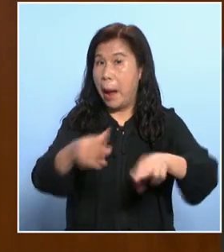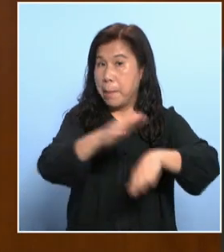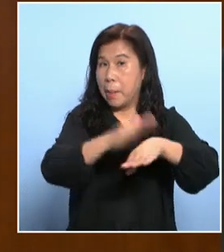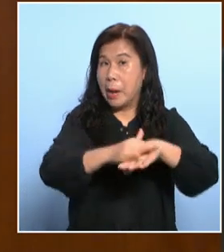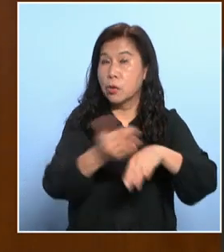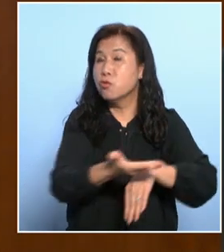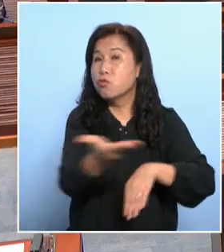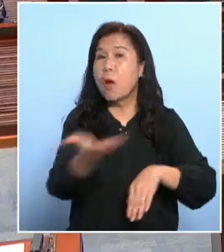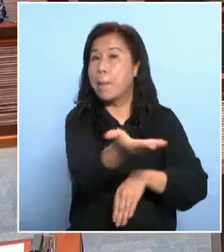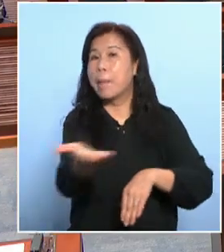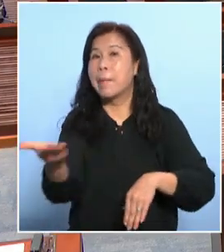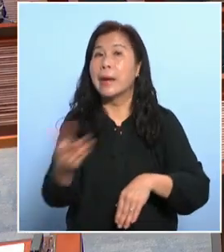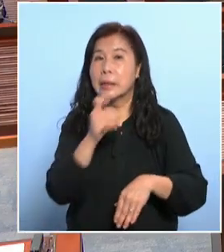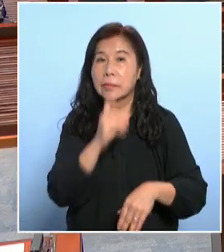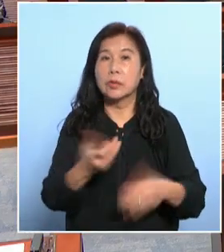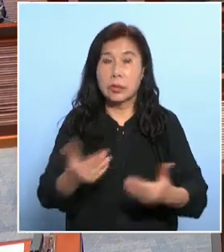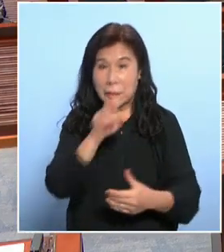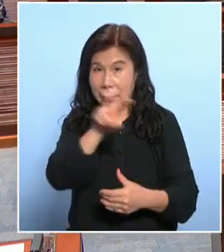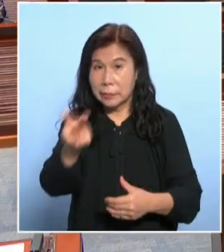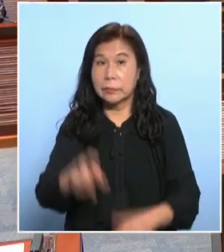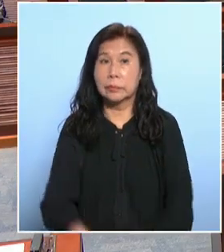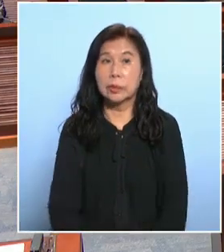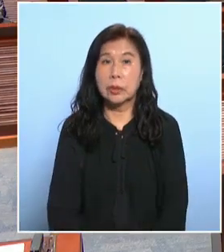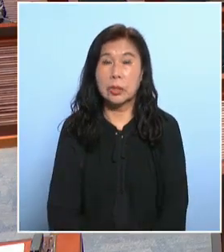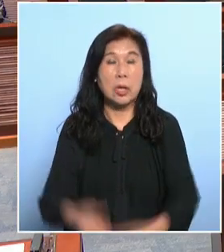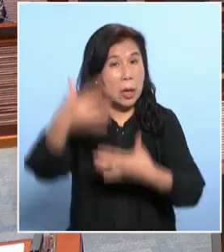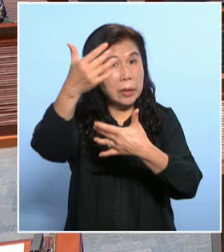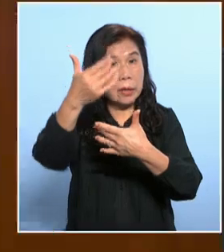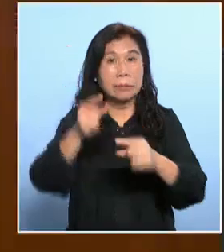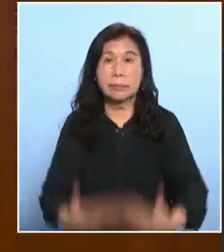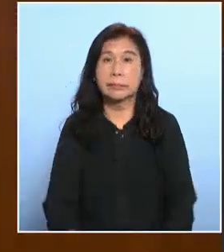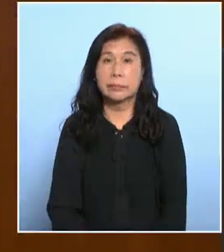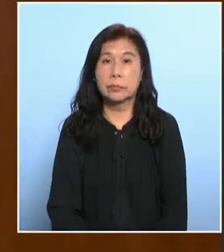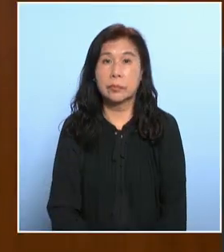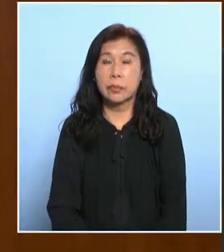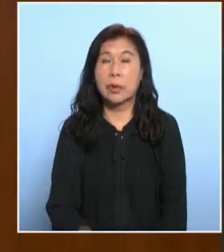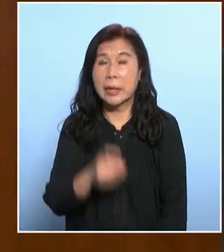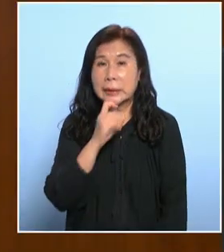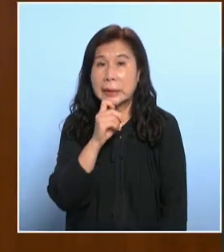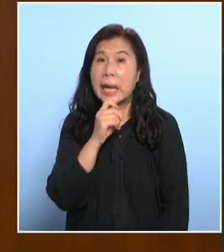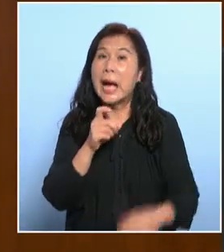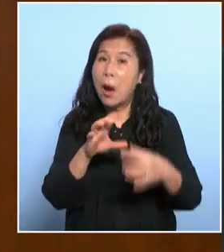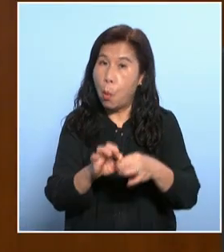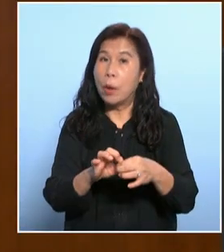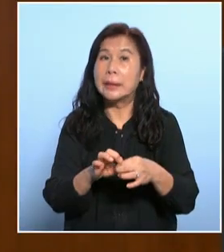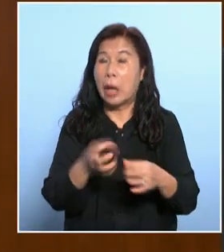session, which has been tabled before members. You can take a look.